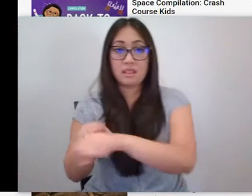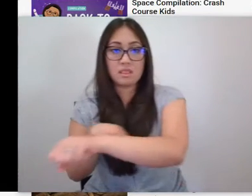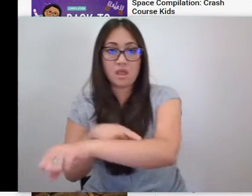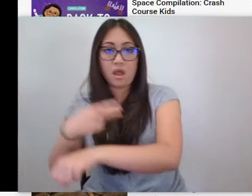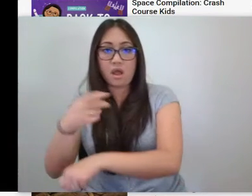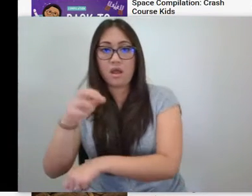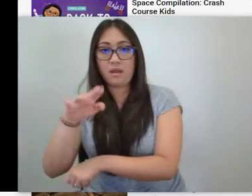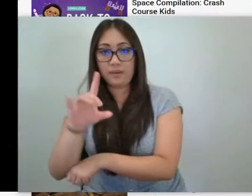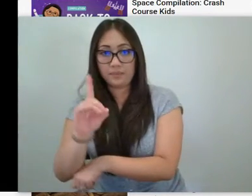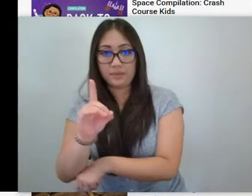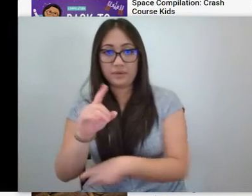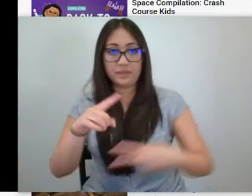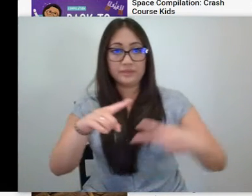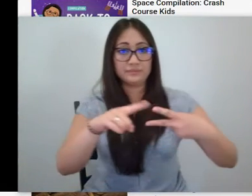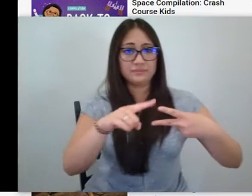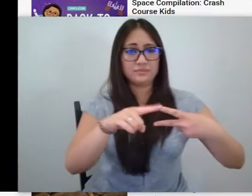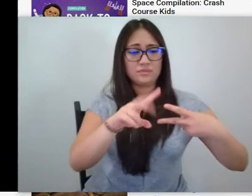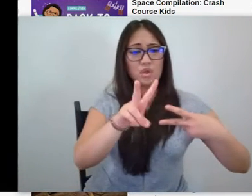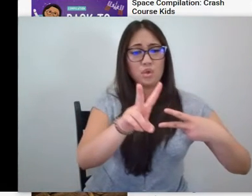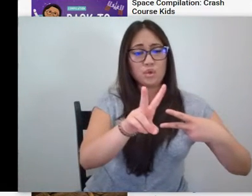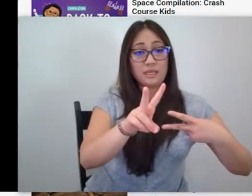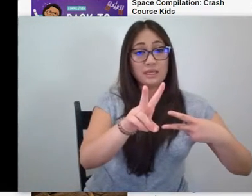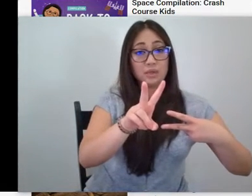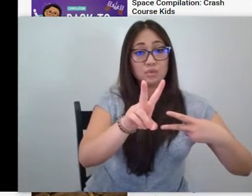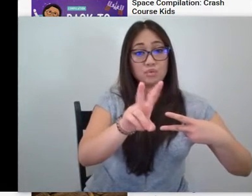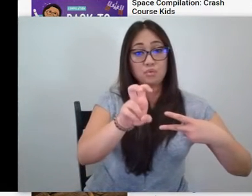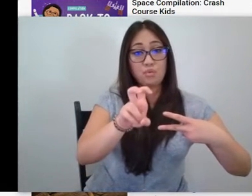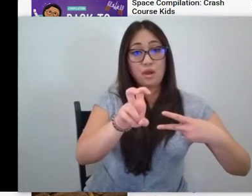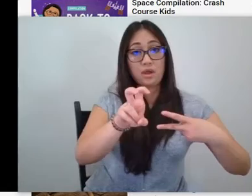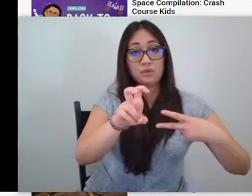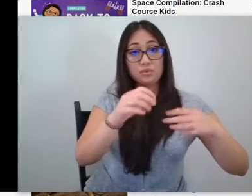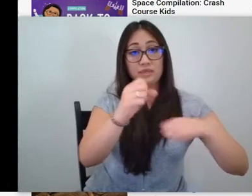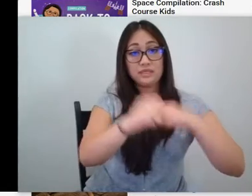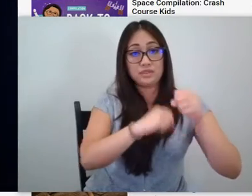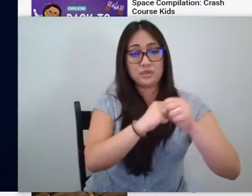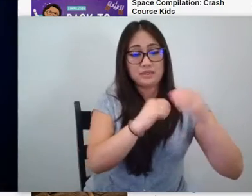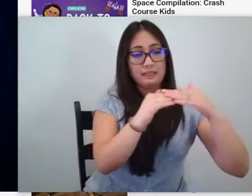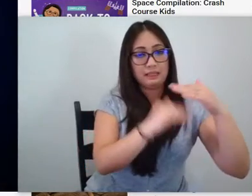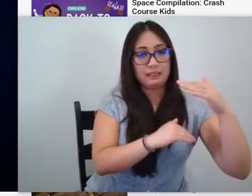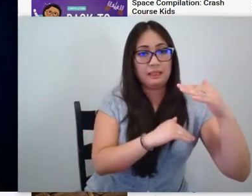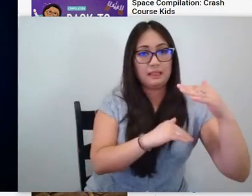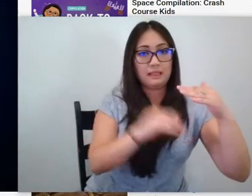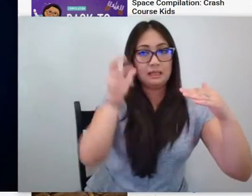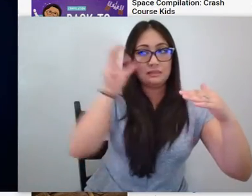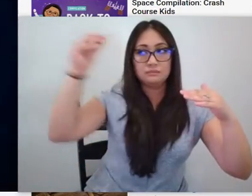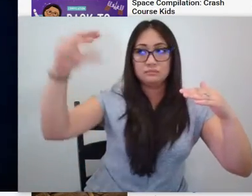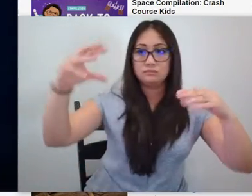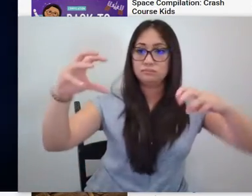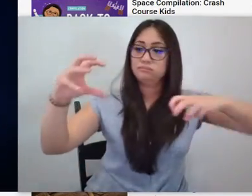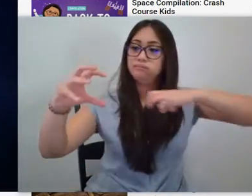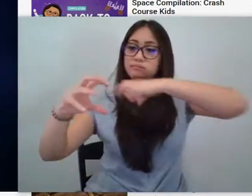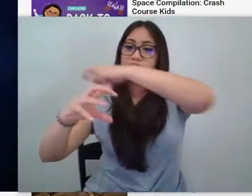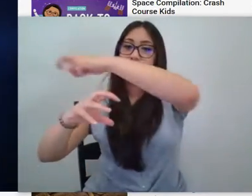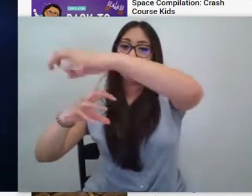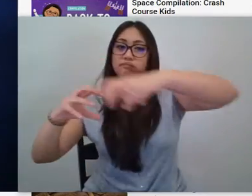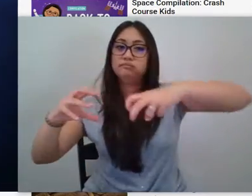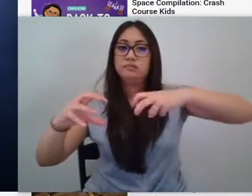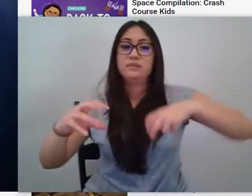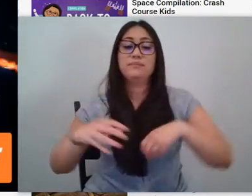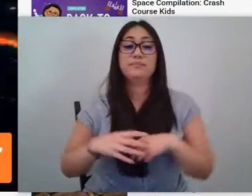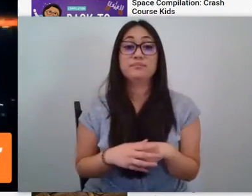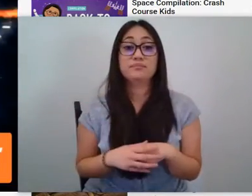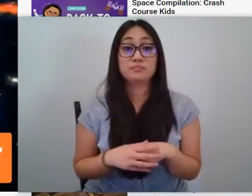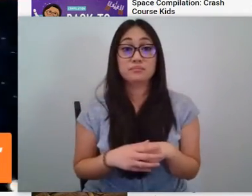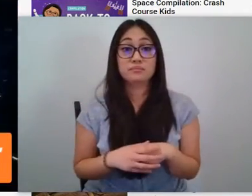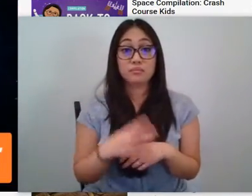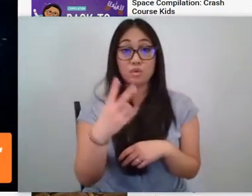less than 200 years to travel around the sun. Two examples of short period comets are Halley's Comet